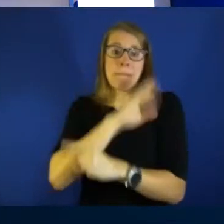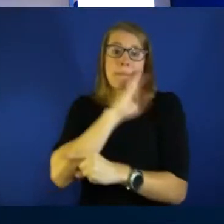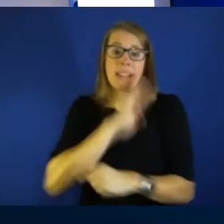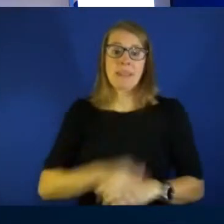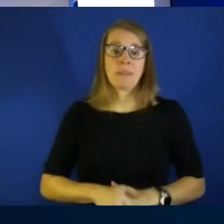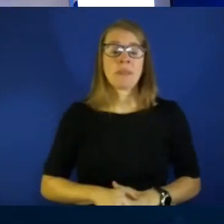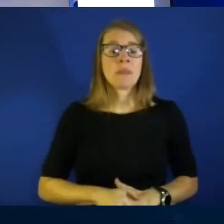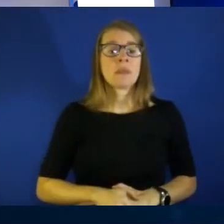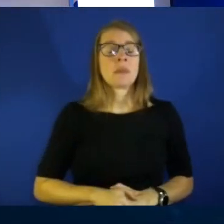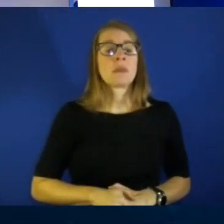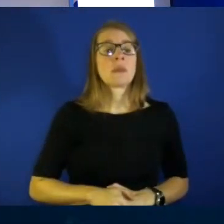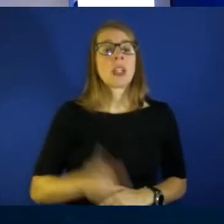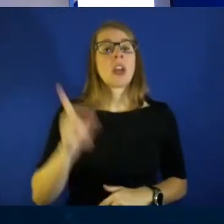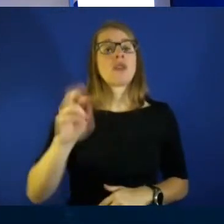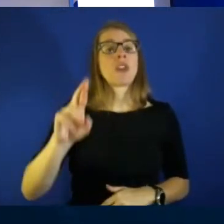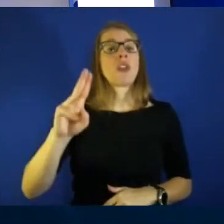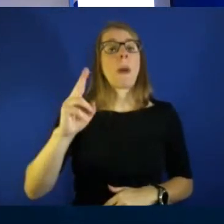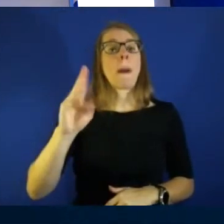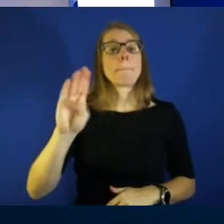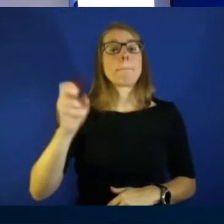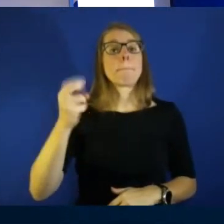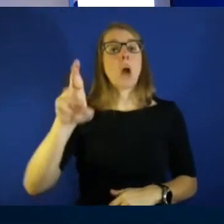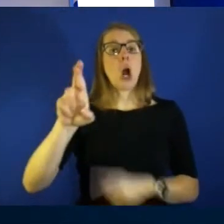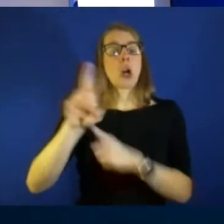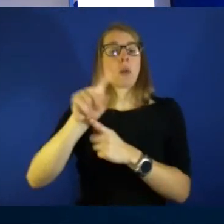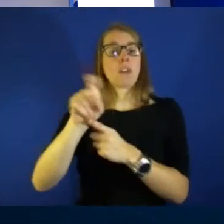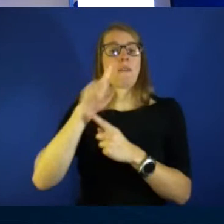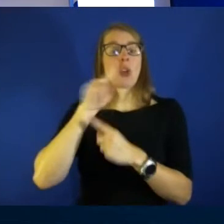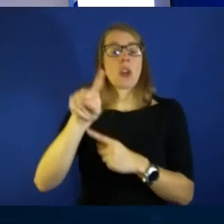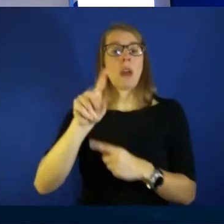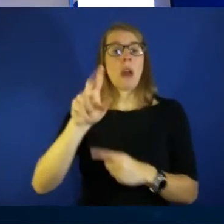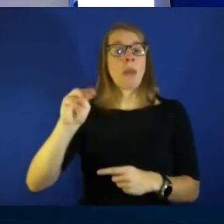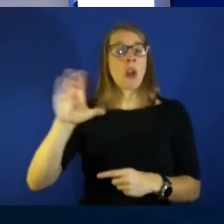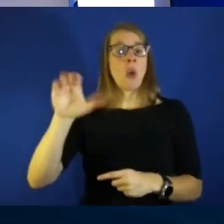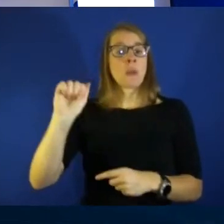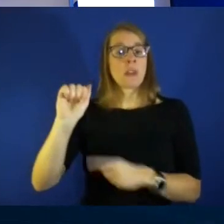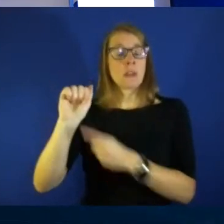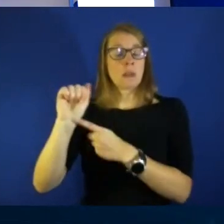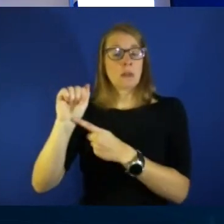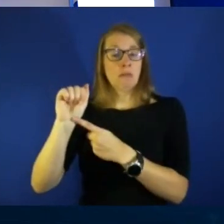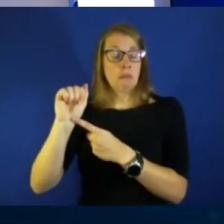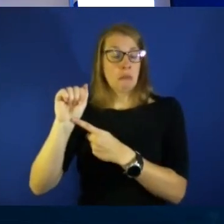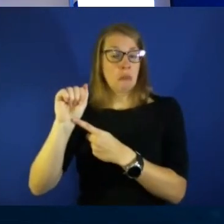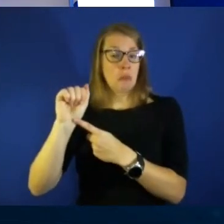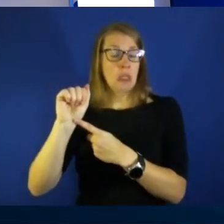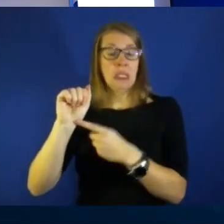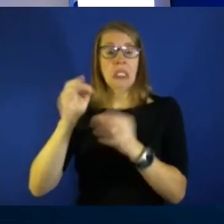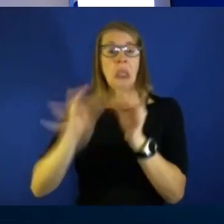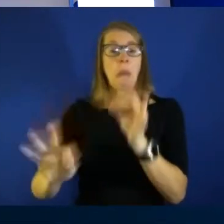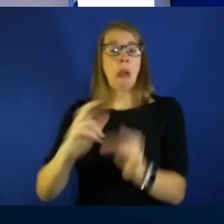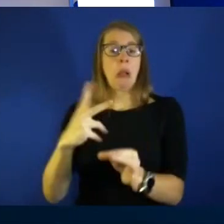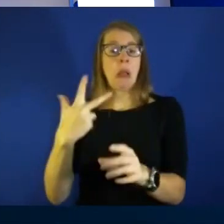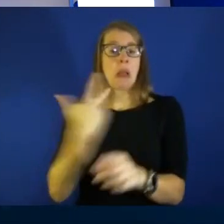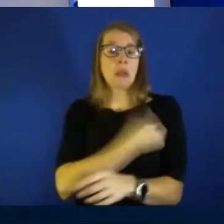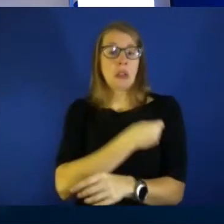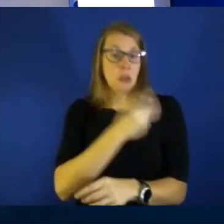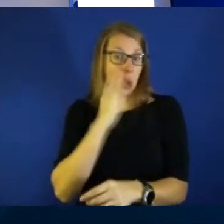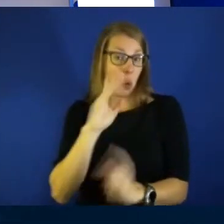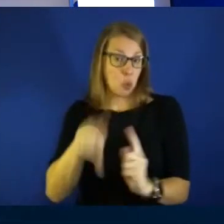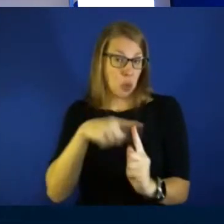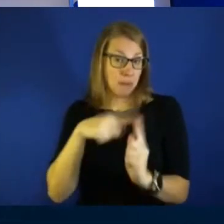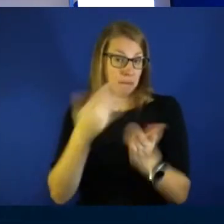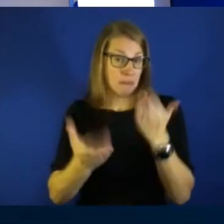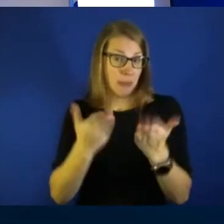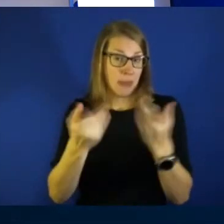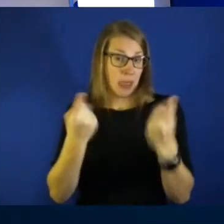you anticipate a time when the monoclonal antibodies will be available as a simple injection as opposed to the infusion-based treatment that